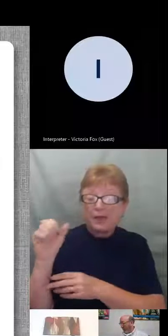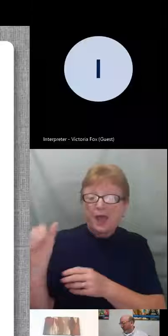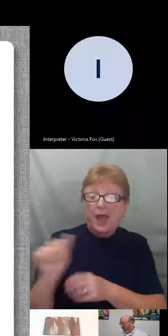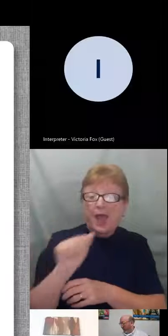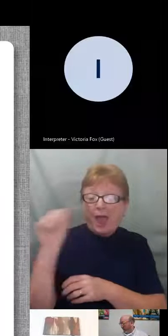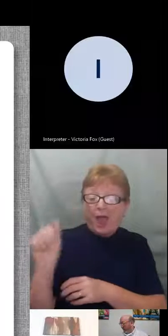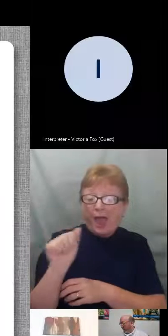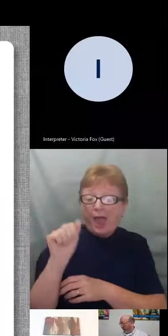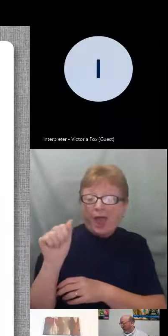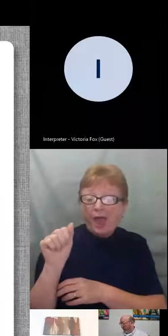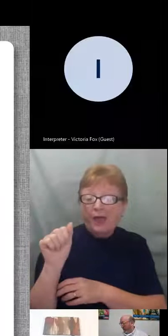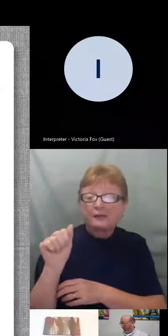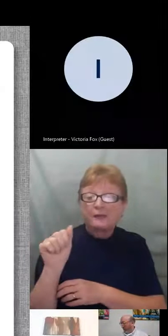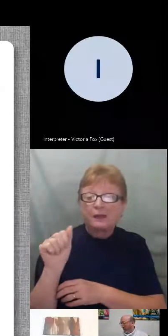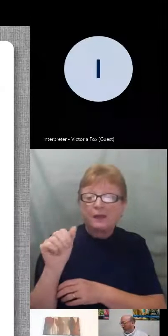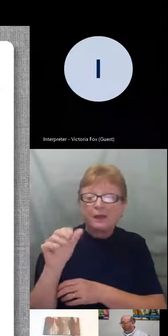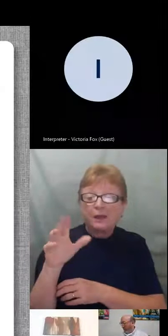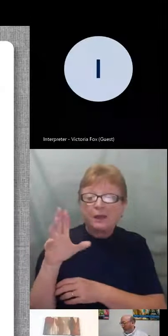ELECTIONS at